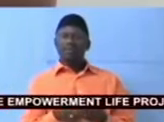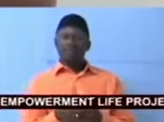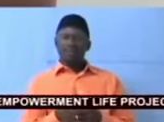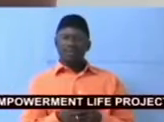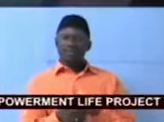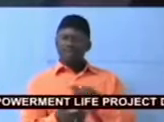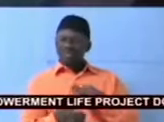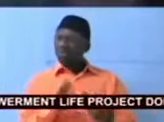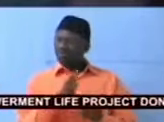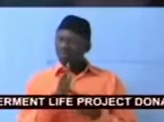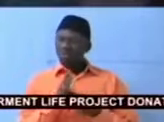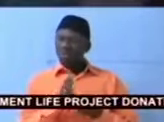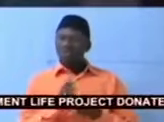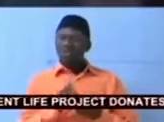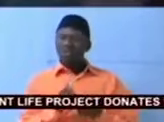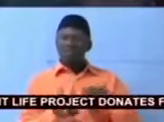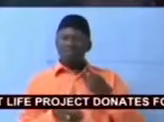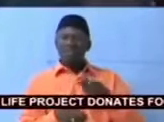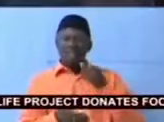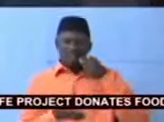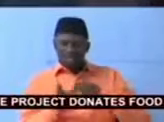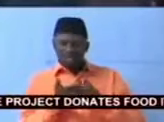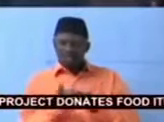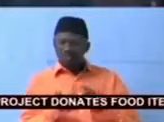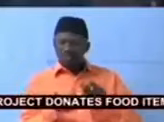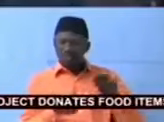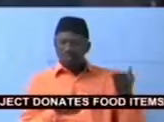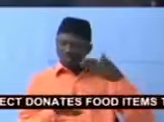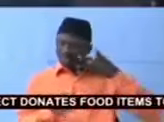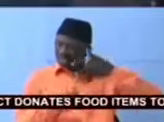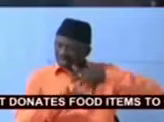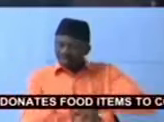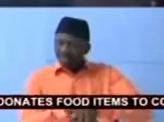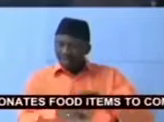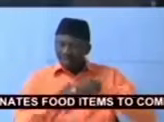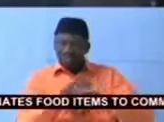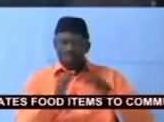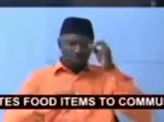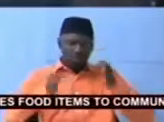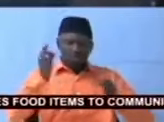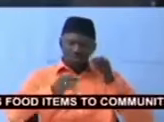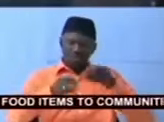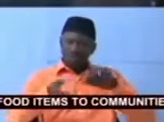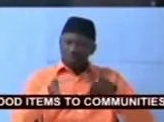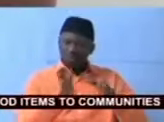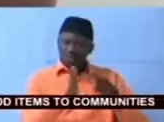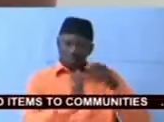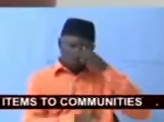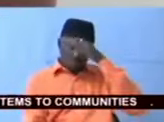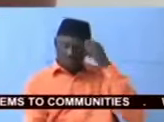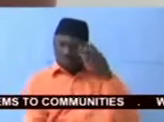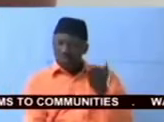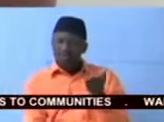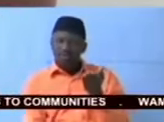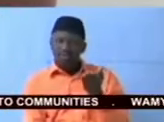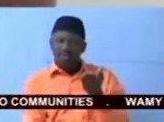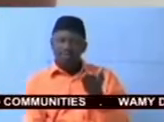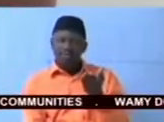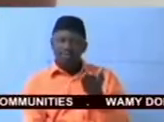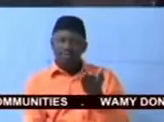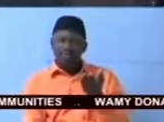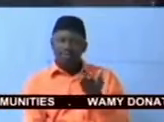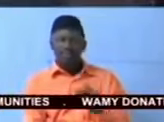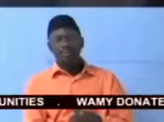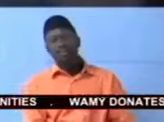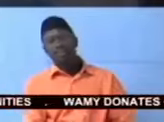it necessary to interfere in the judicial process? Ndax jaron na pour dugal sen loxo ci li nga xamne modi wali atté gi. Maybe